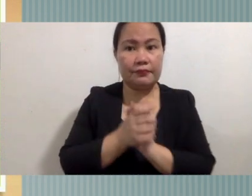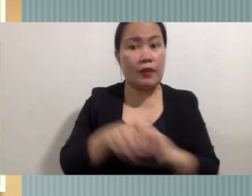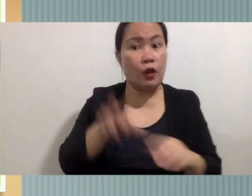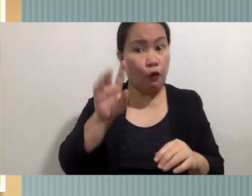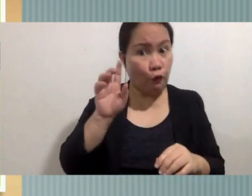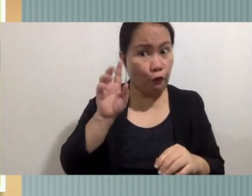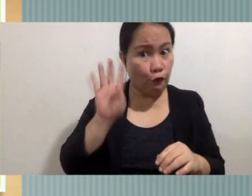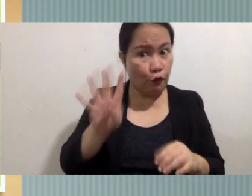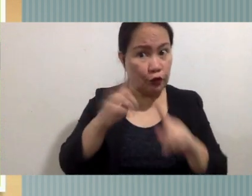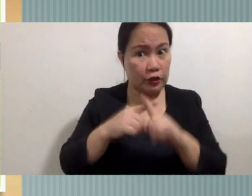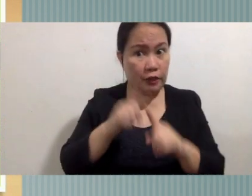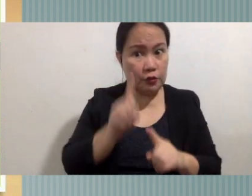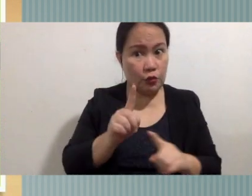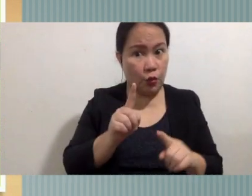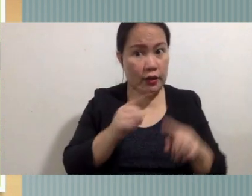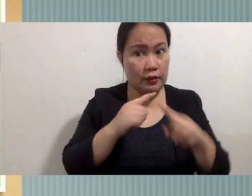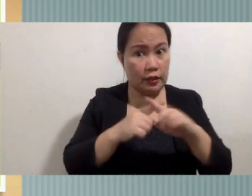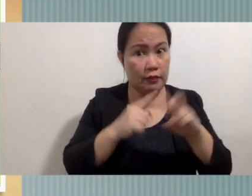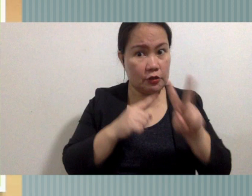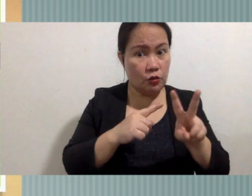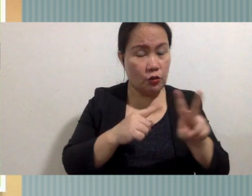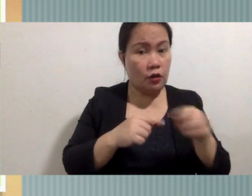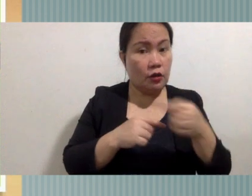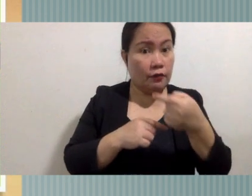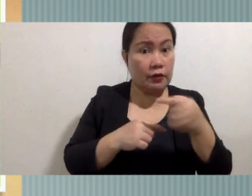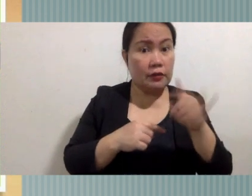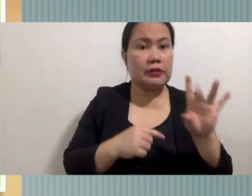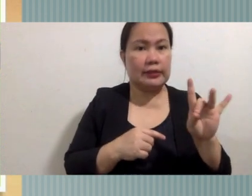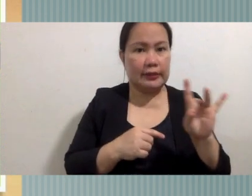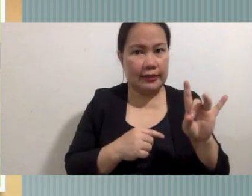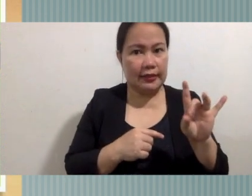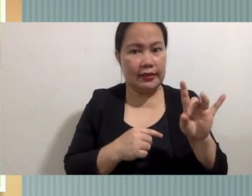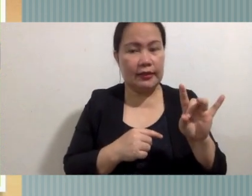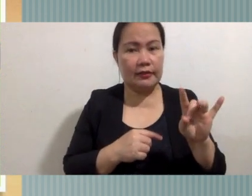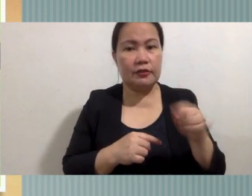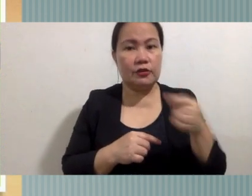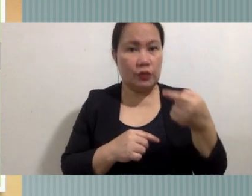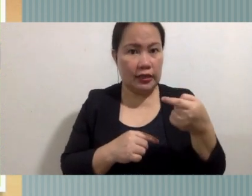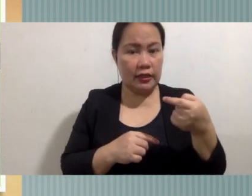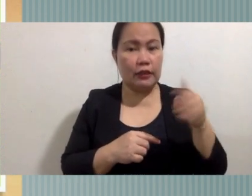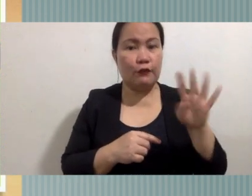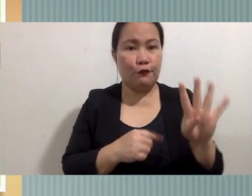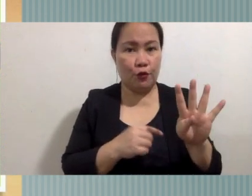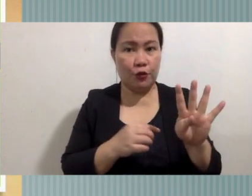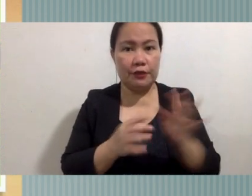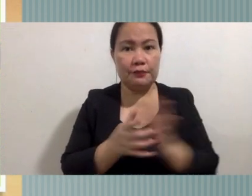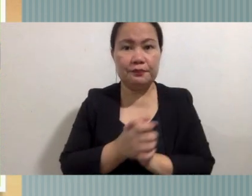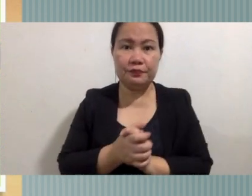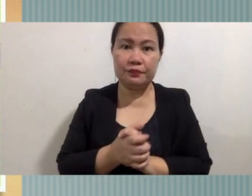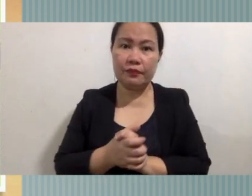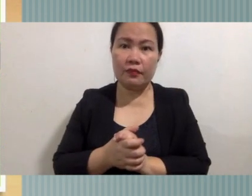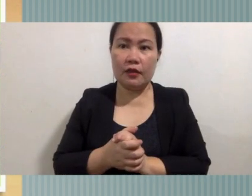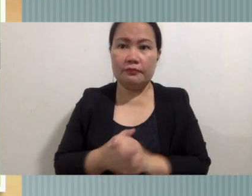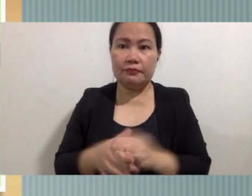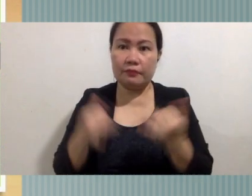times 1, that is 4, times 2, that is 8. So 4 minus 8, that is negative